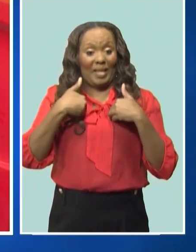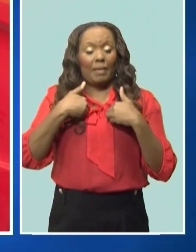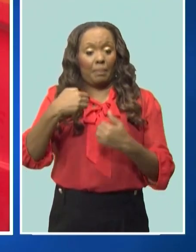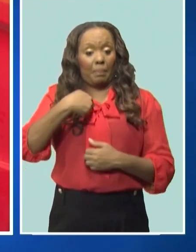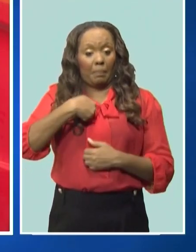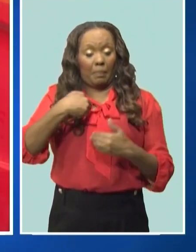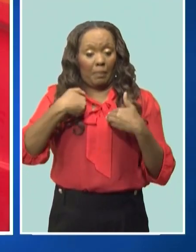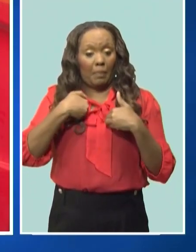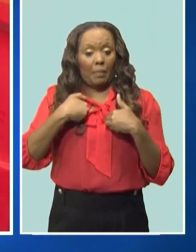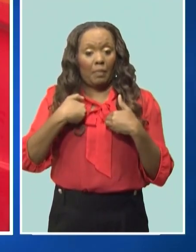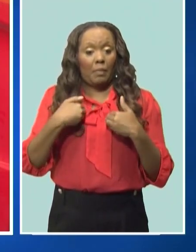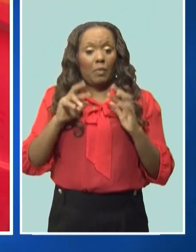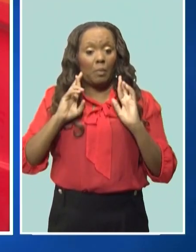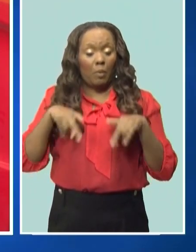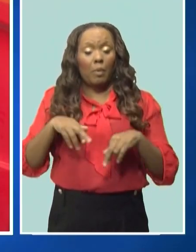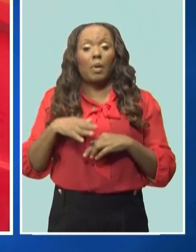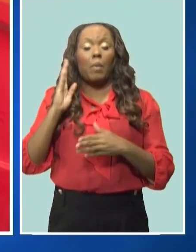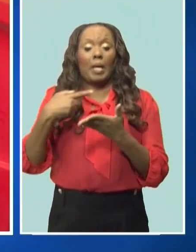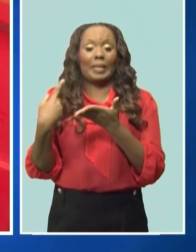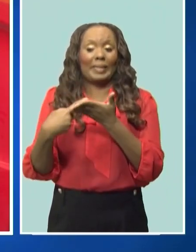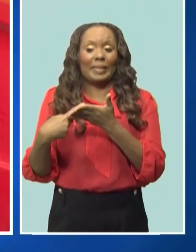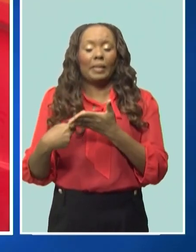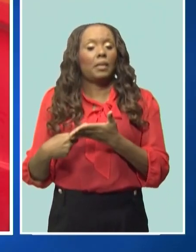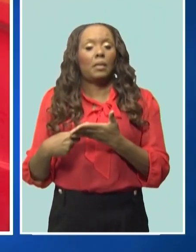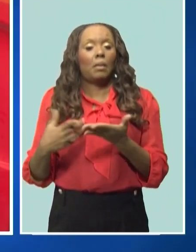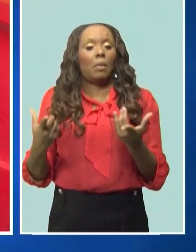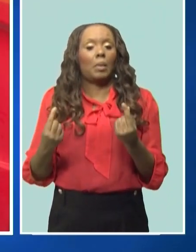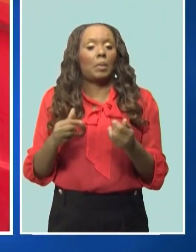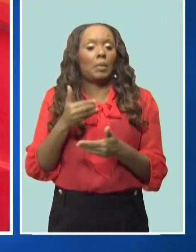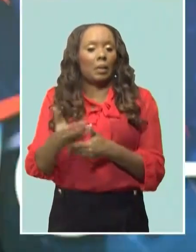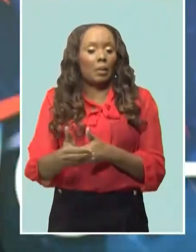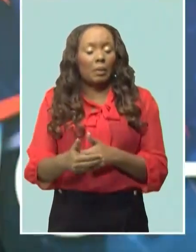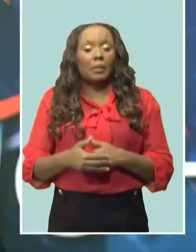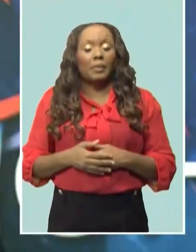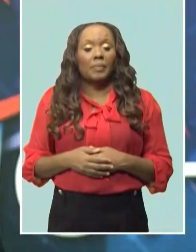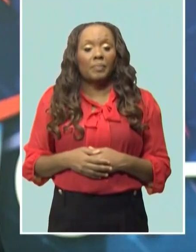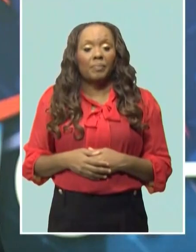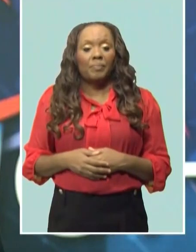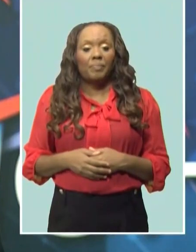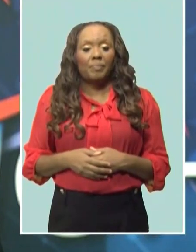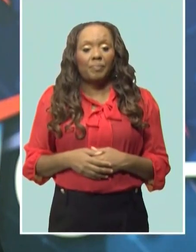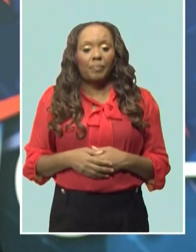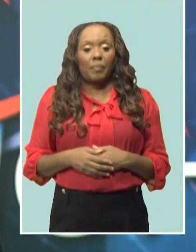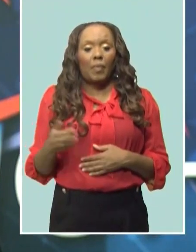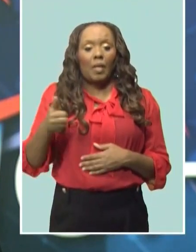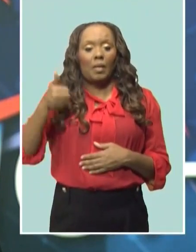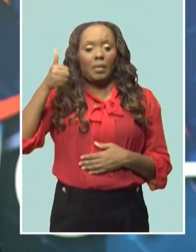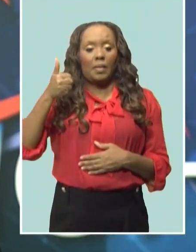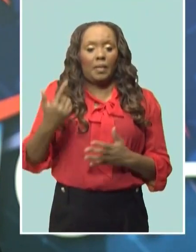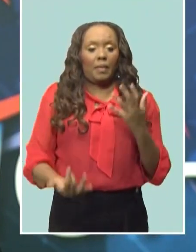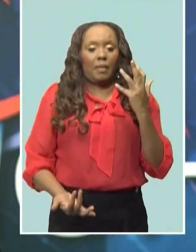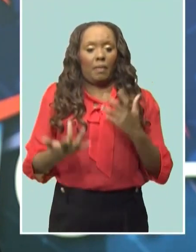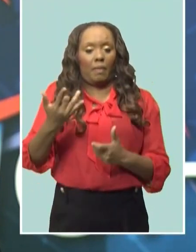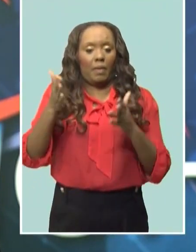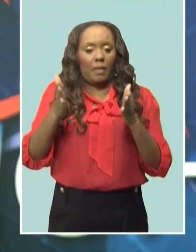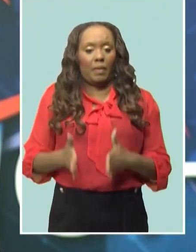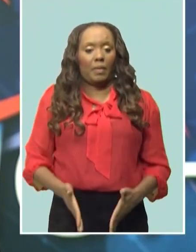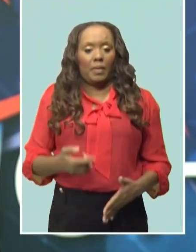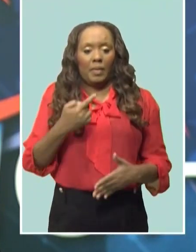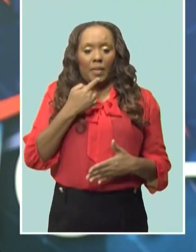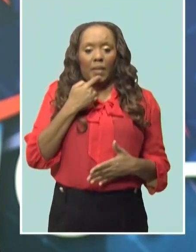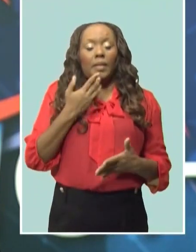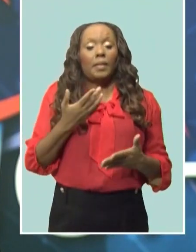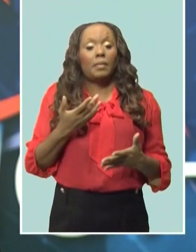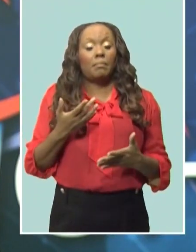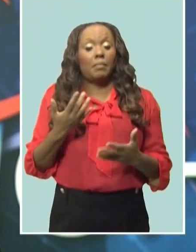Fire Officer. We're now going to discuss what happens next. Meanwhile, Chief Fire Officer Errol Maynard says while the